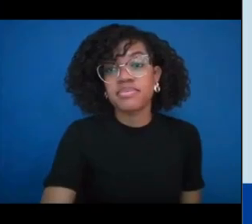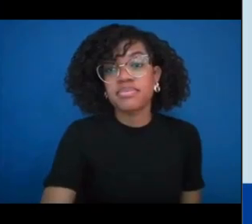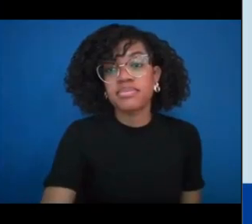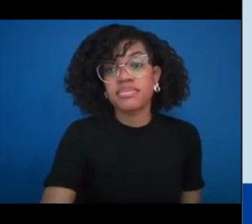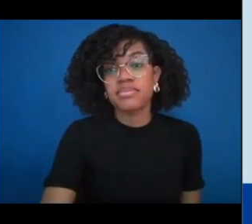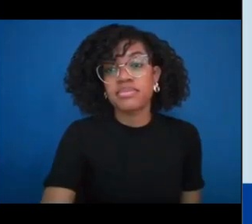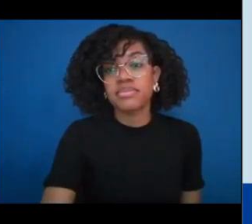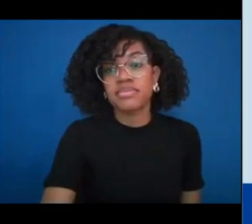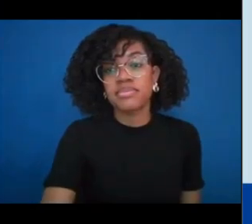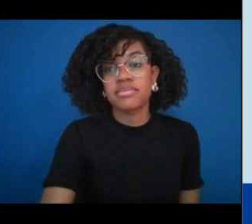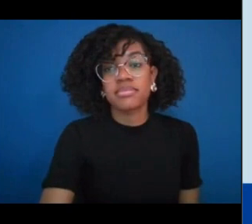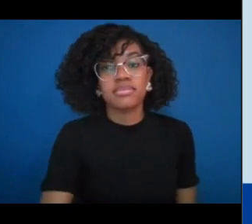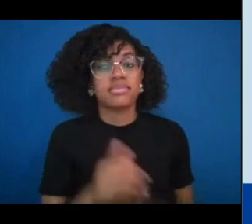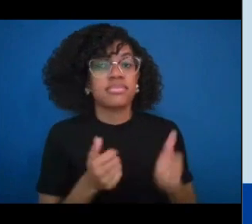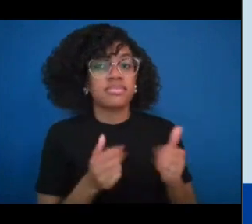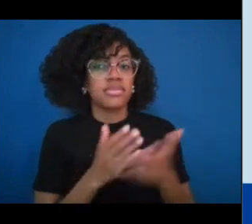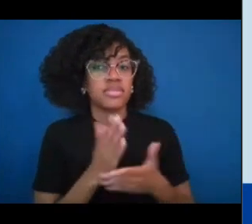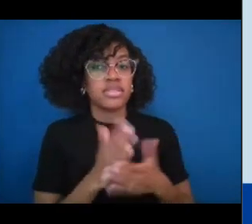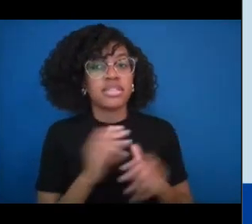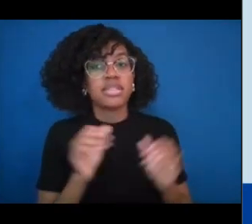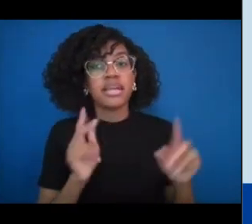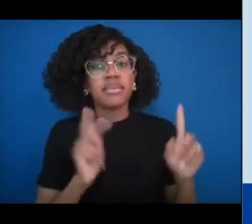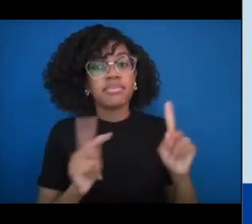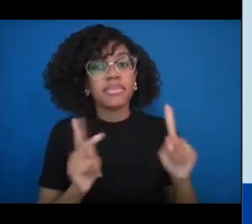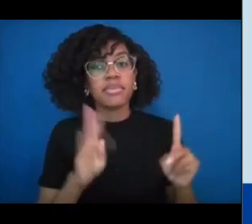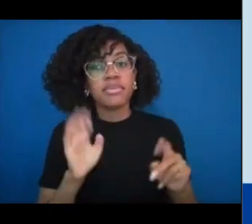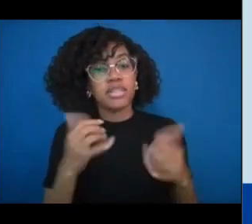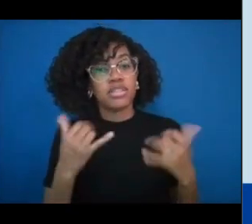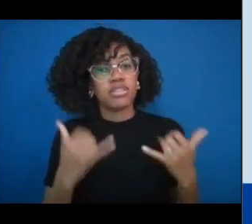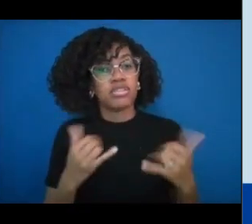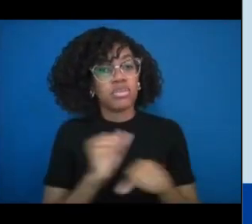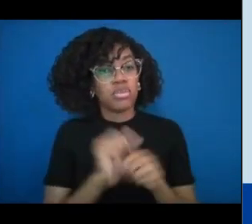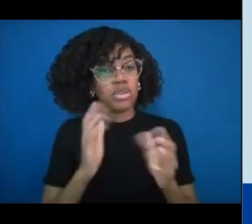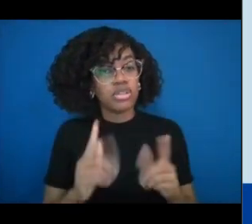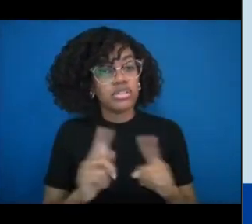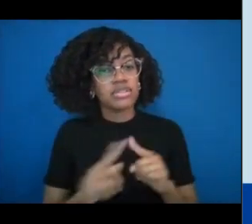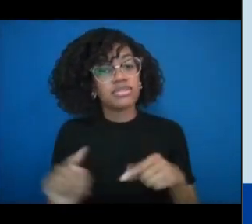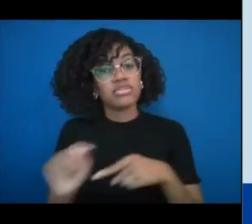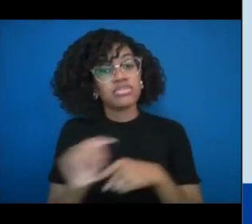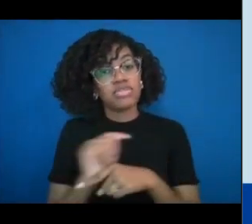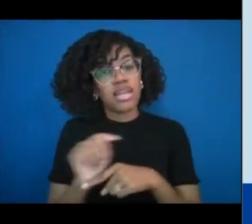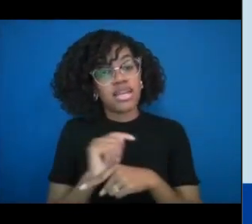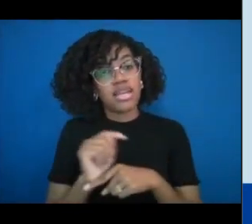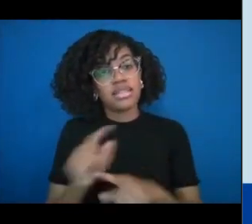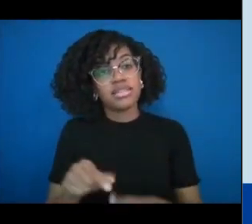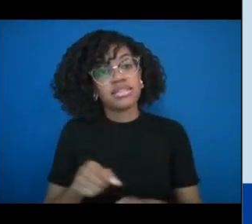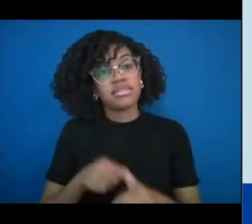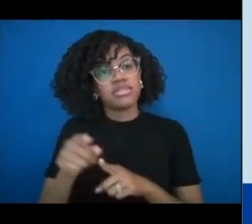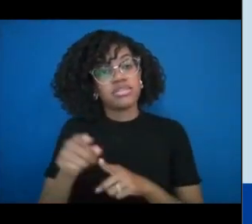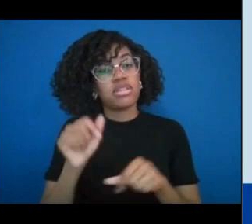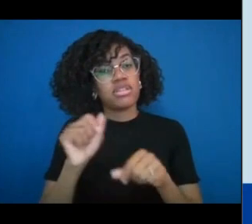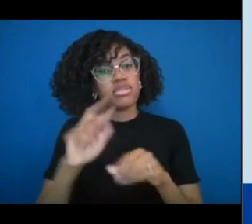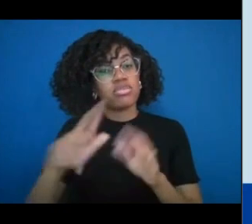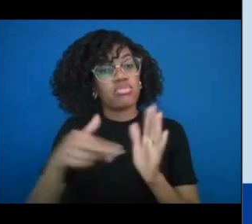Can people be incumbent workers but be trained up in a specialized role within the same workforce?